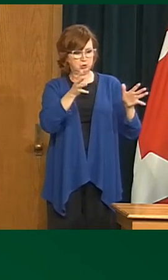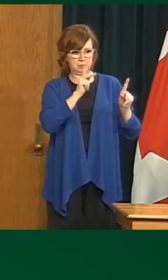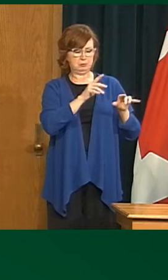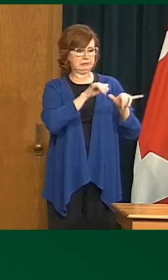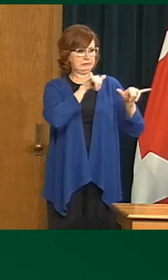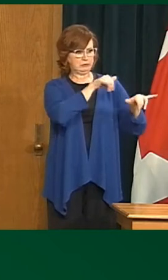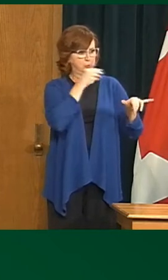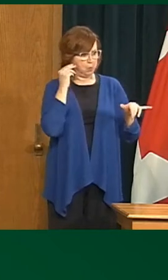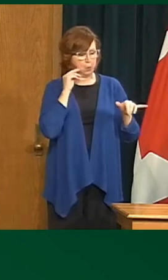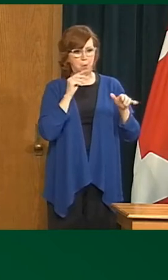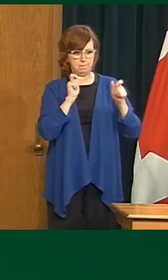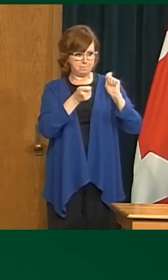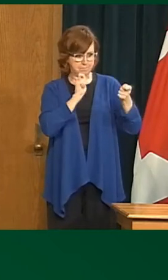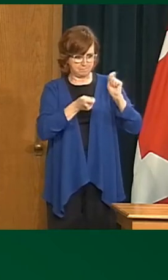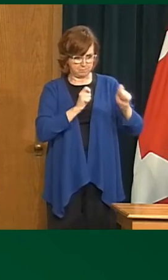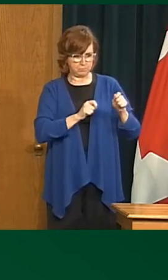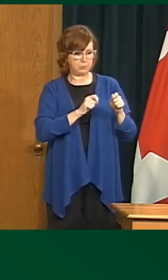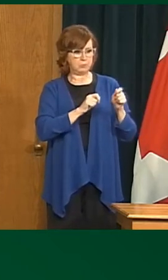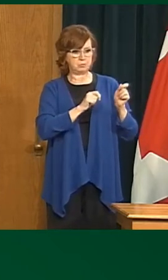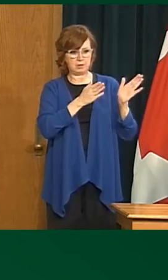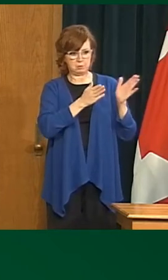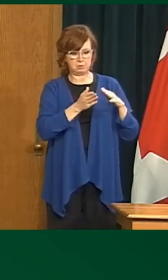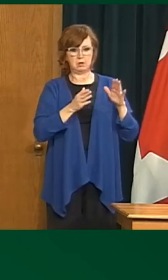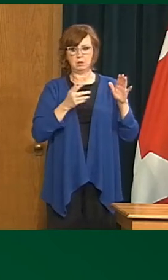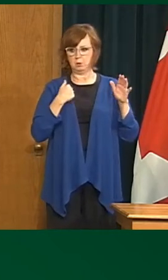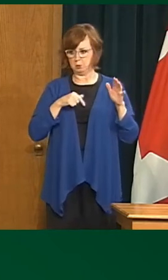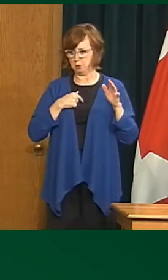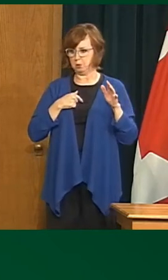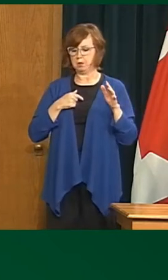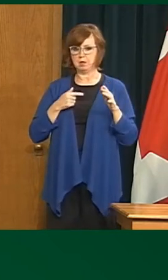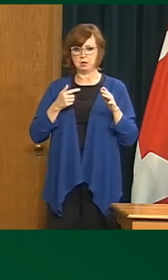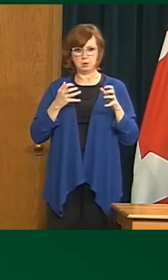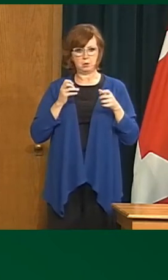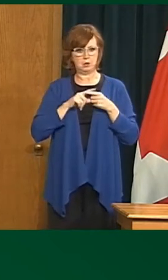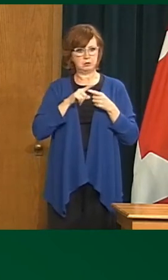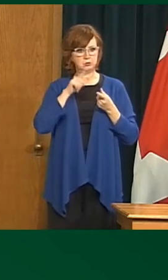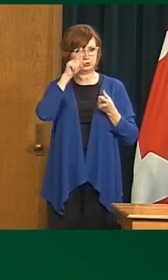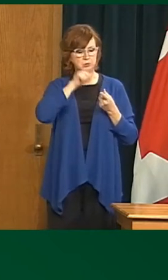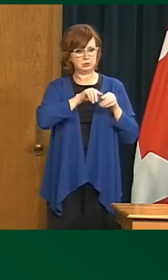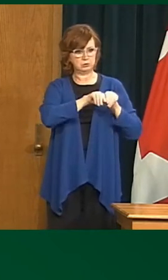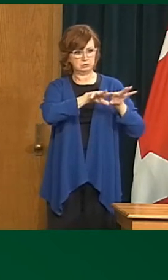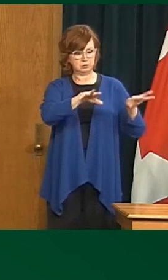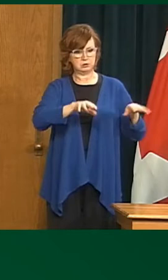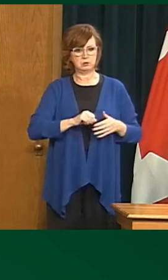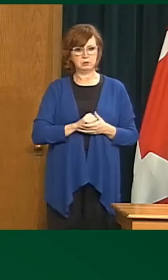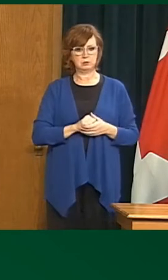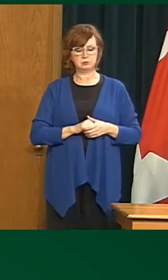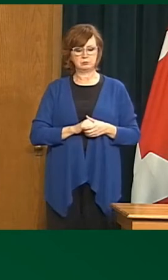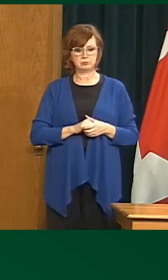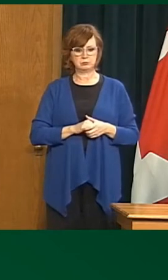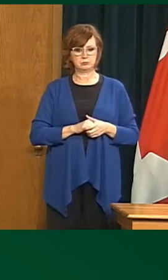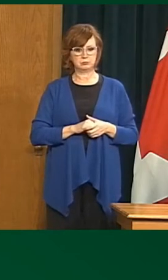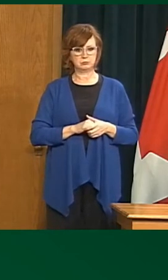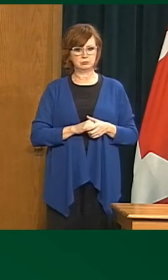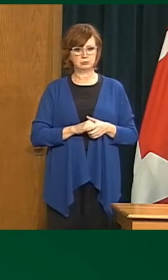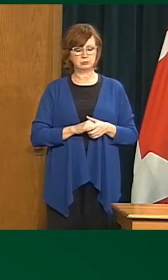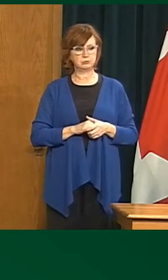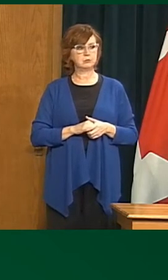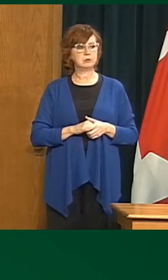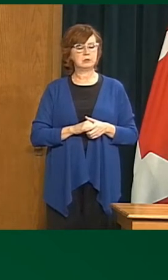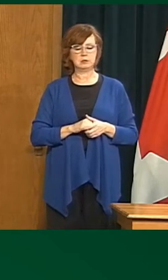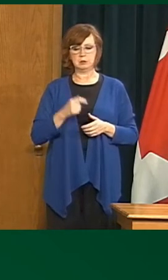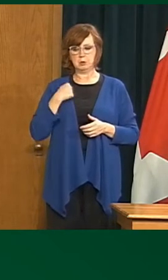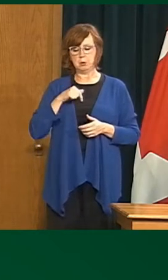So to ensure that we were containing the spread of the infection, as you know, we launched a second phase of active case finding, which included